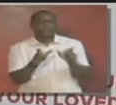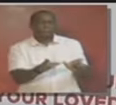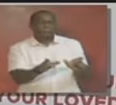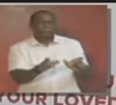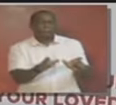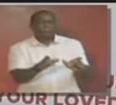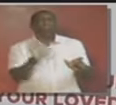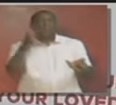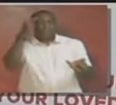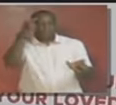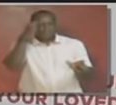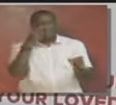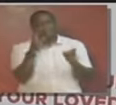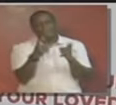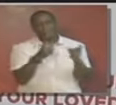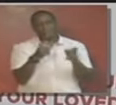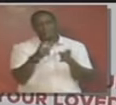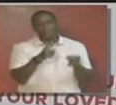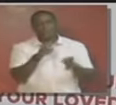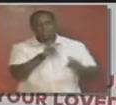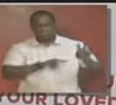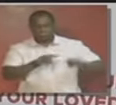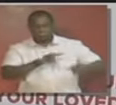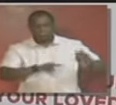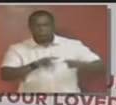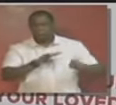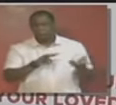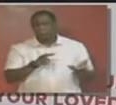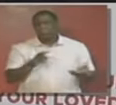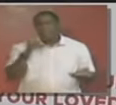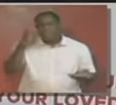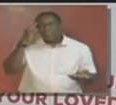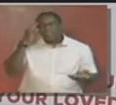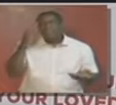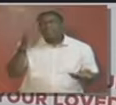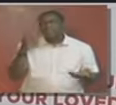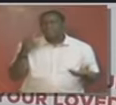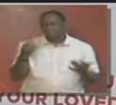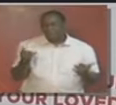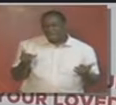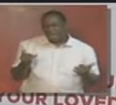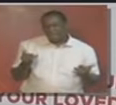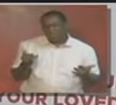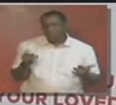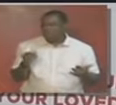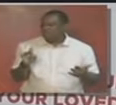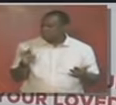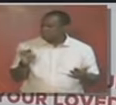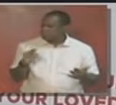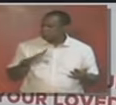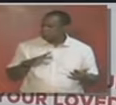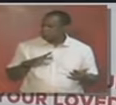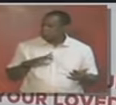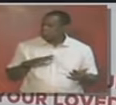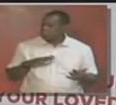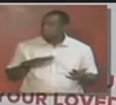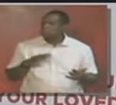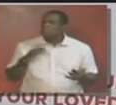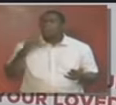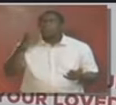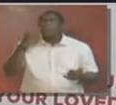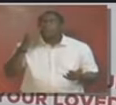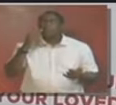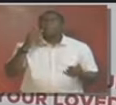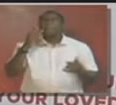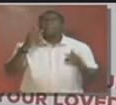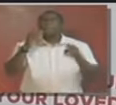quite well, except for these clusters where we've seen the spread to the family members. And as I said, I am not sure that the spread